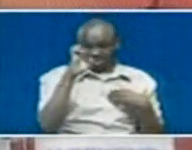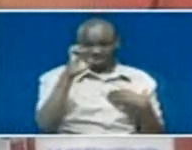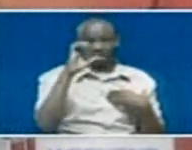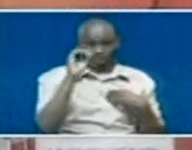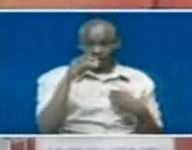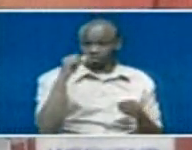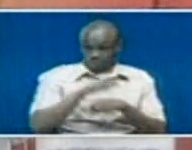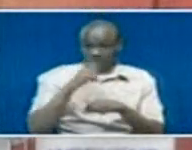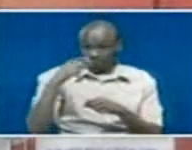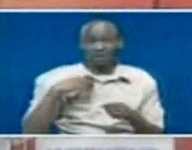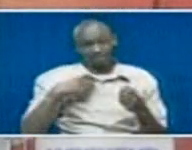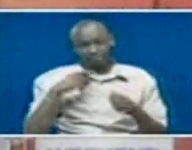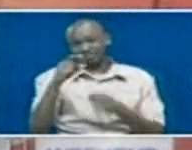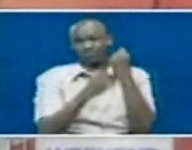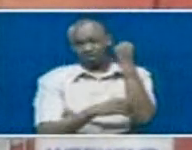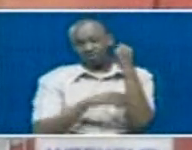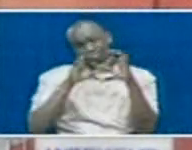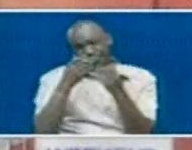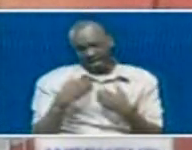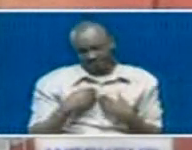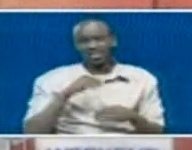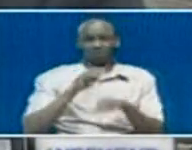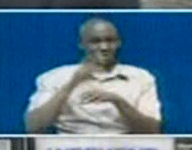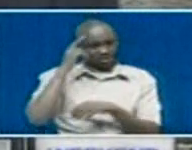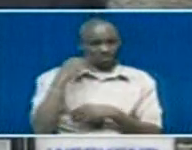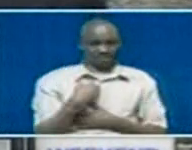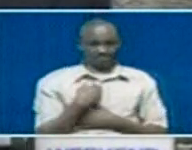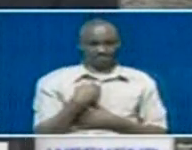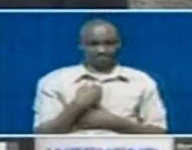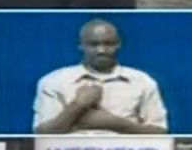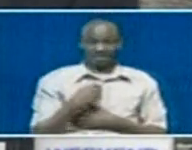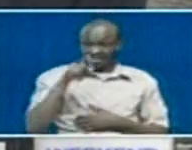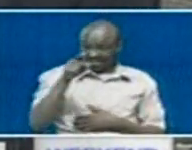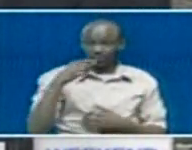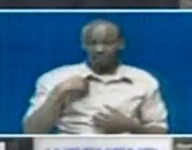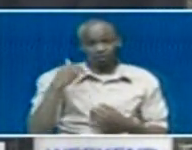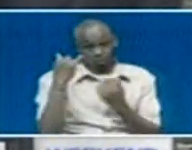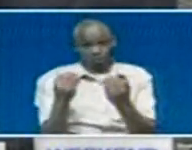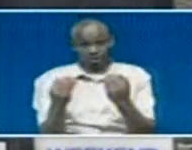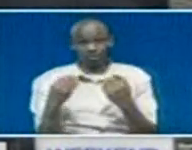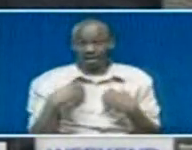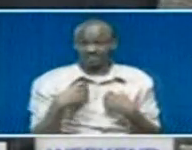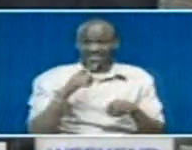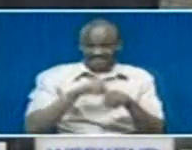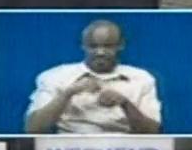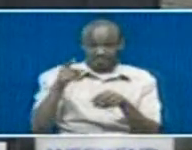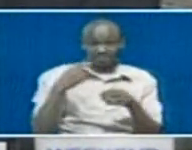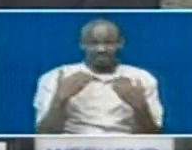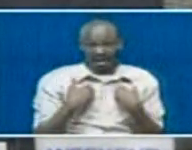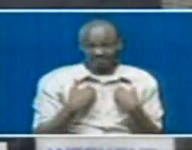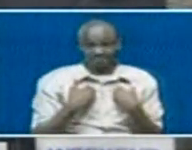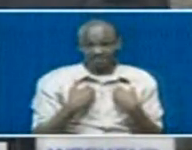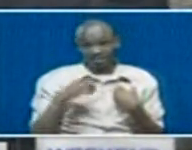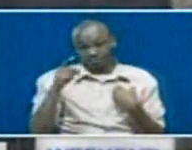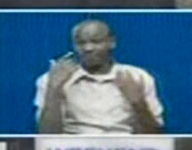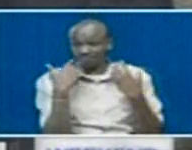the underprivileged. He says for good reason. So there's a lot of waste within the youth, and of course, when now the waste is there, they definitely go